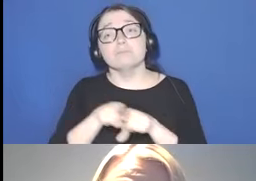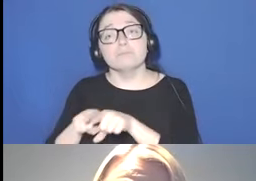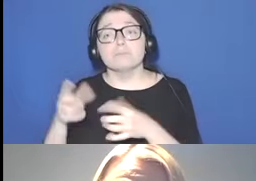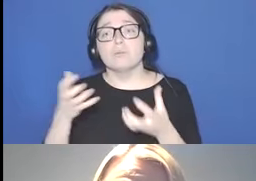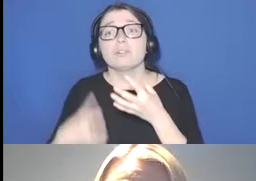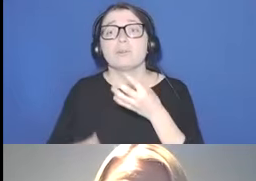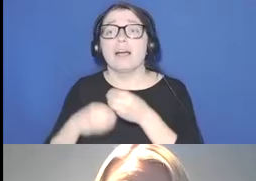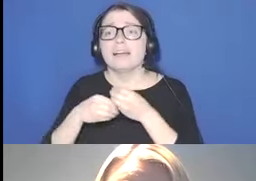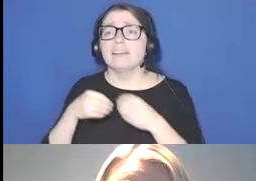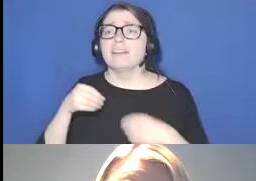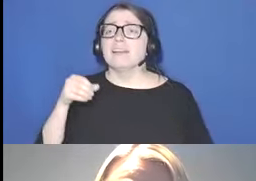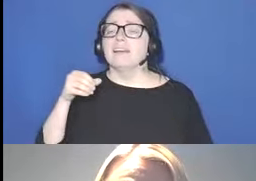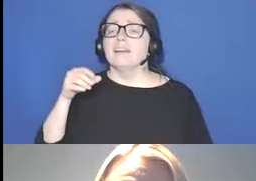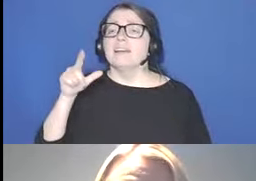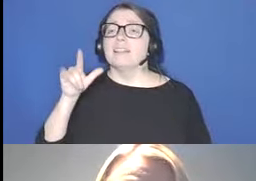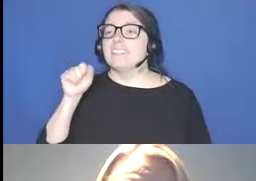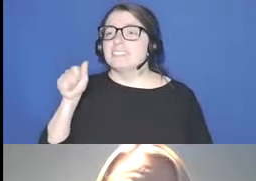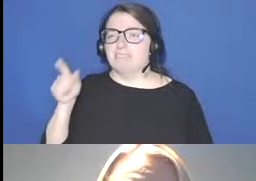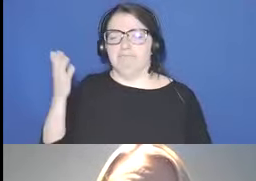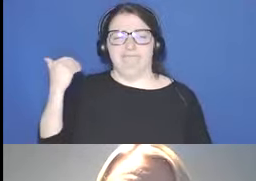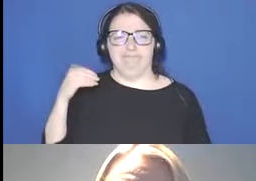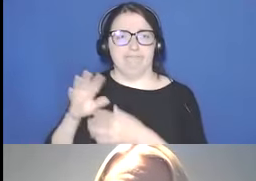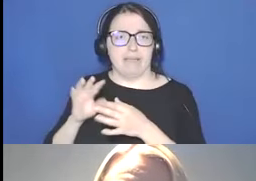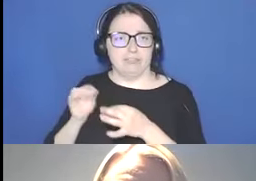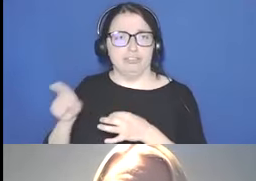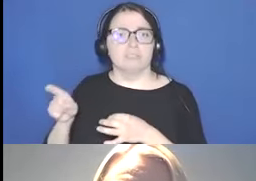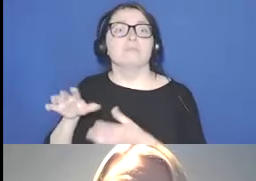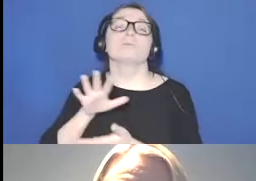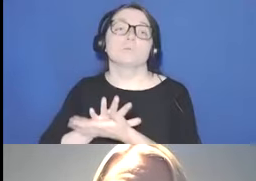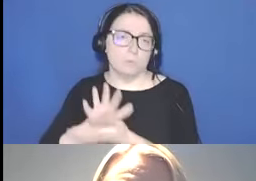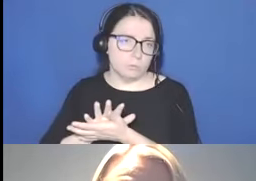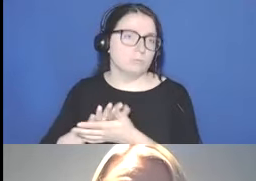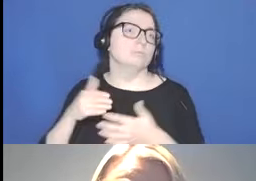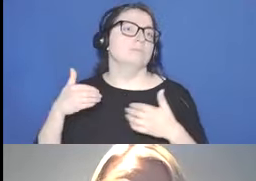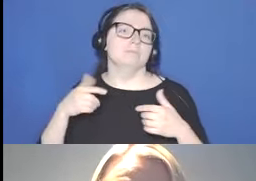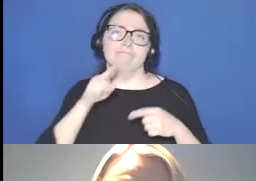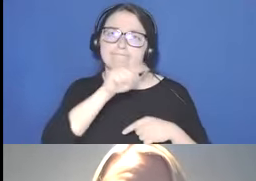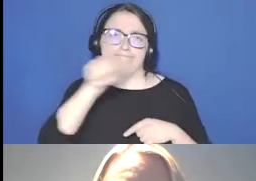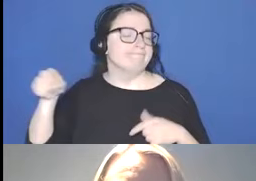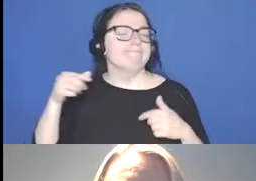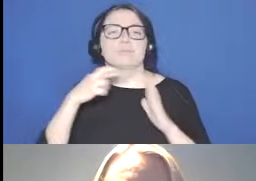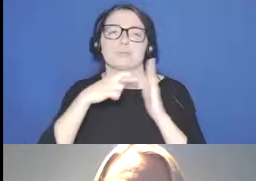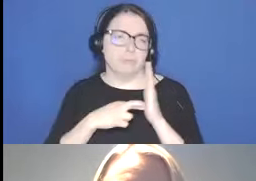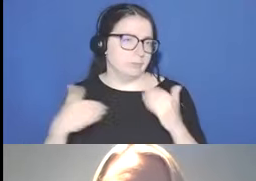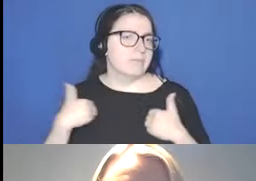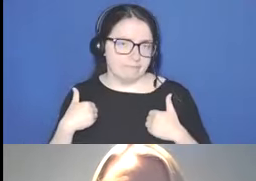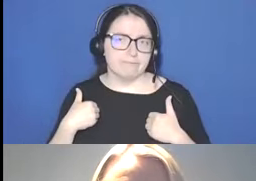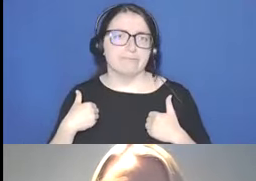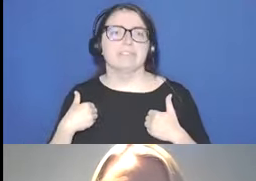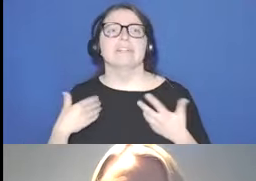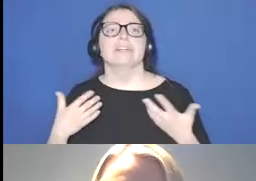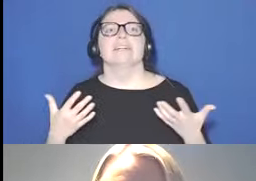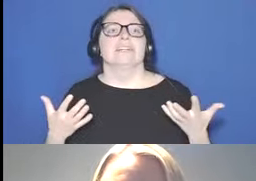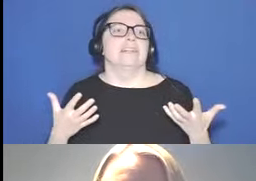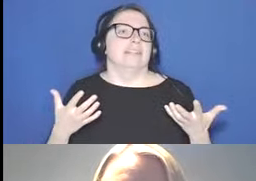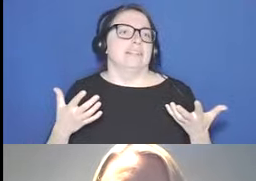of Lisa's points that she made about, the schools do have to follow their own kind of regulations when determining